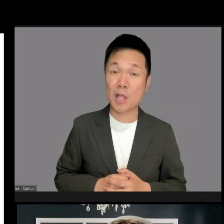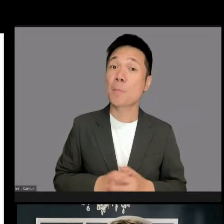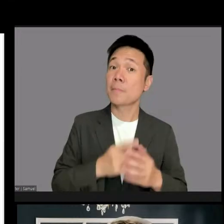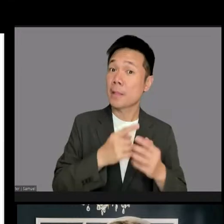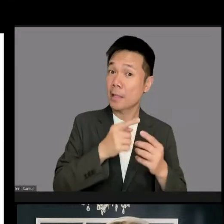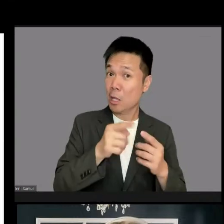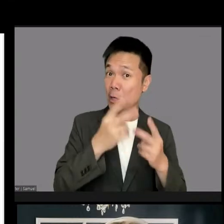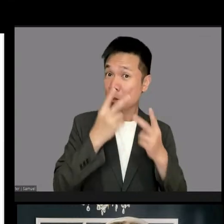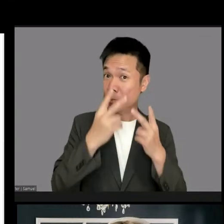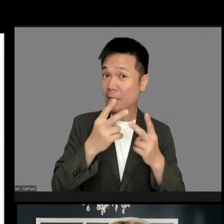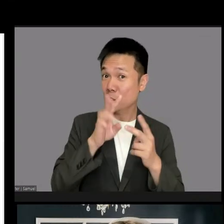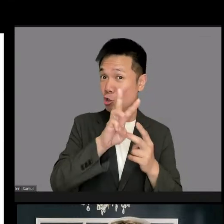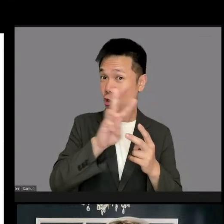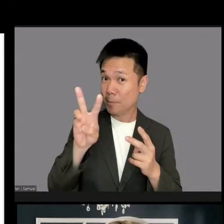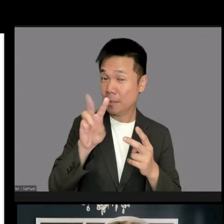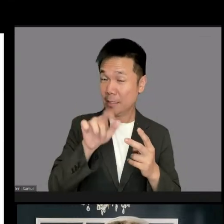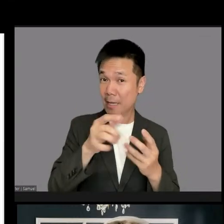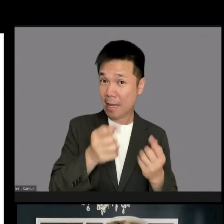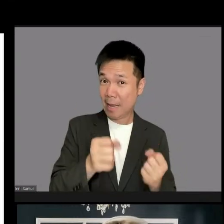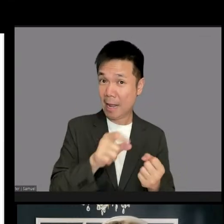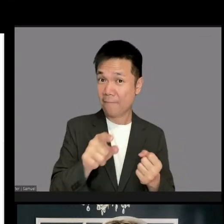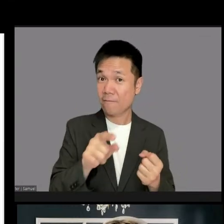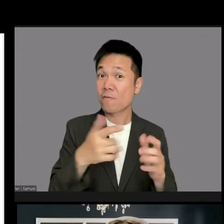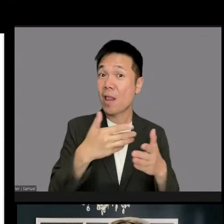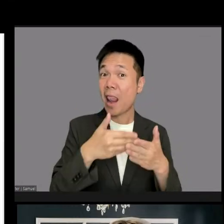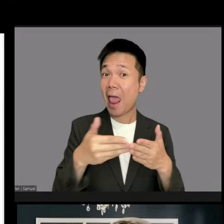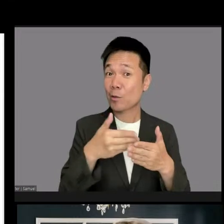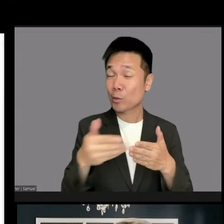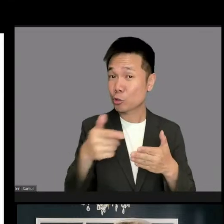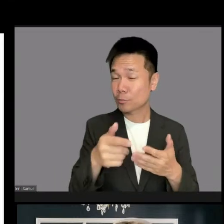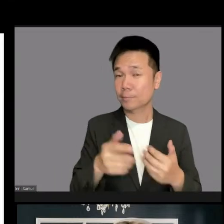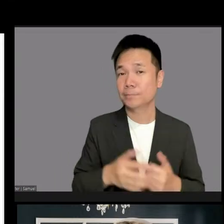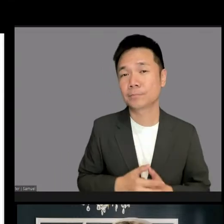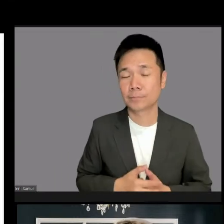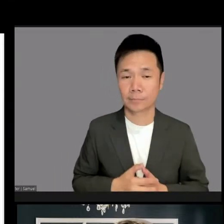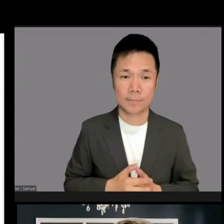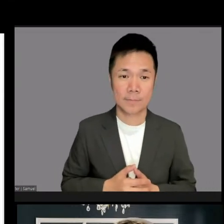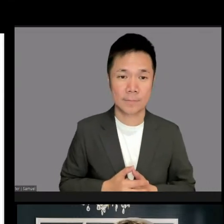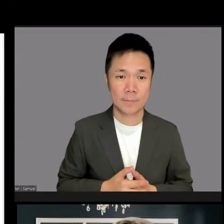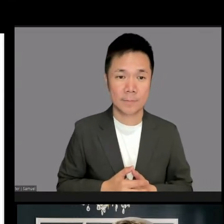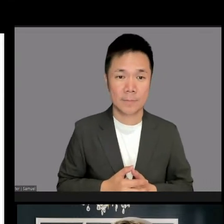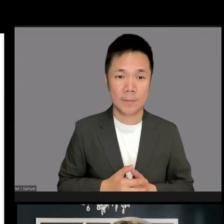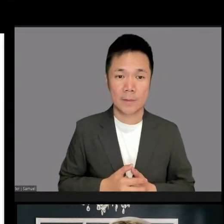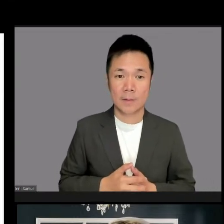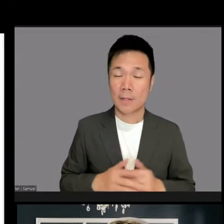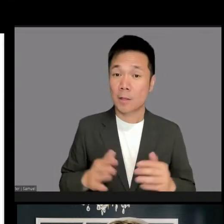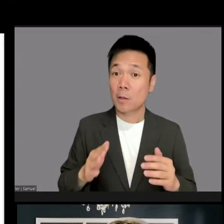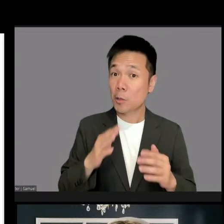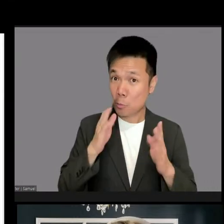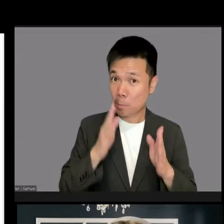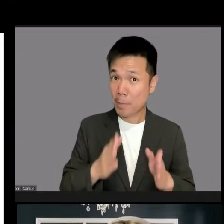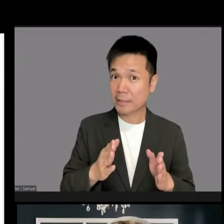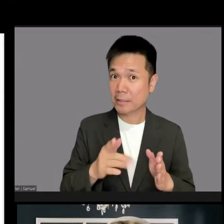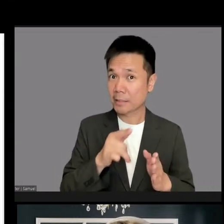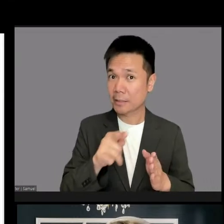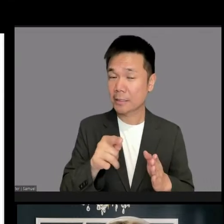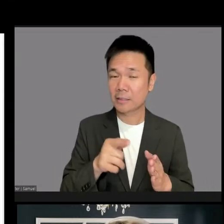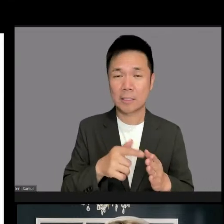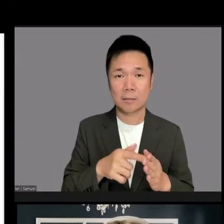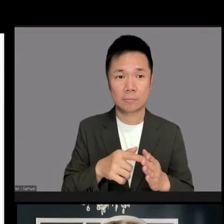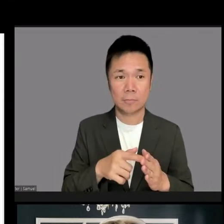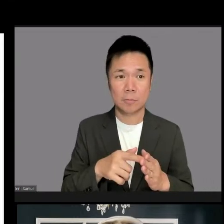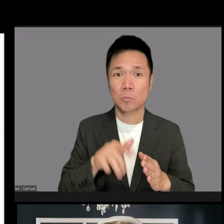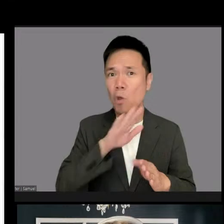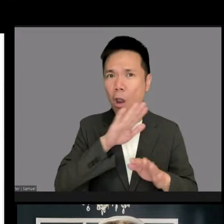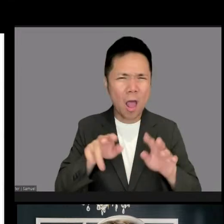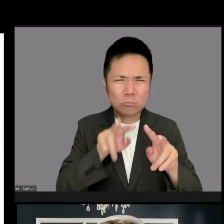your page that have some type of language component, you don't want to write any higher than what we would consider an 8th grade reading